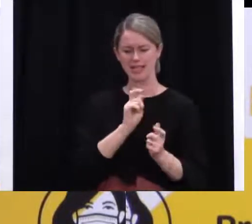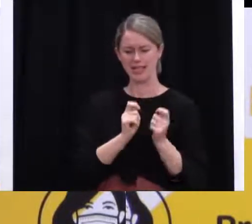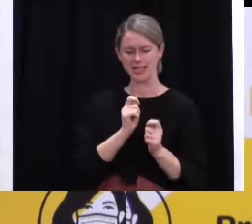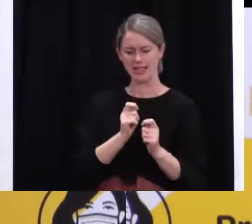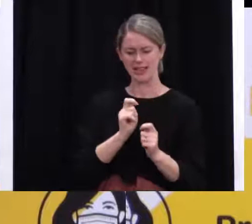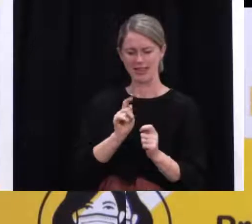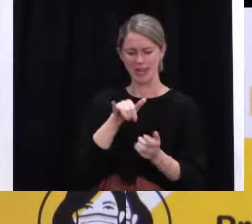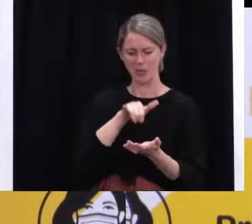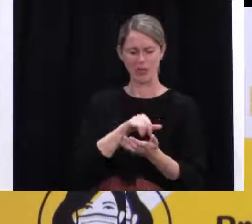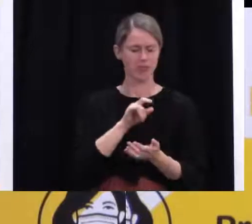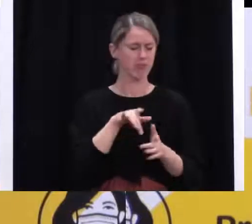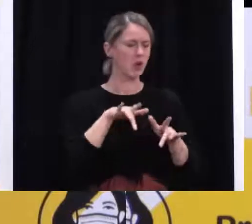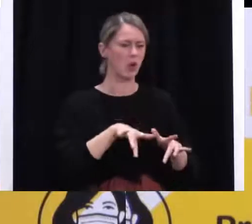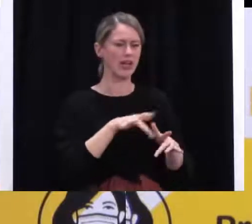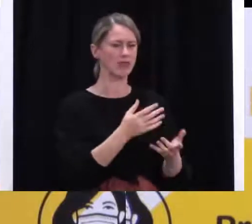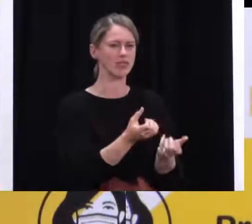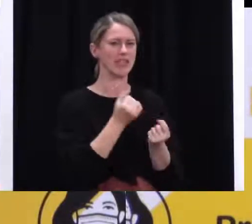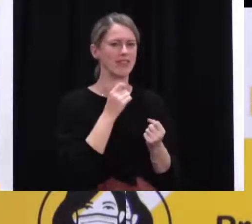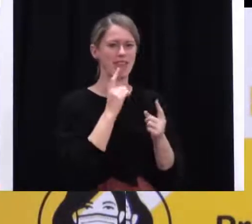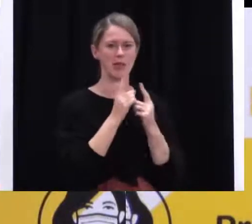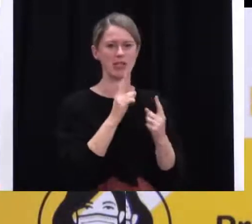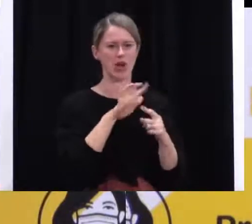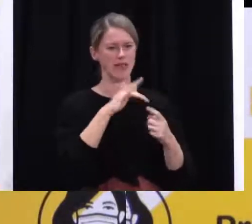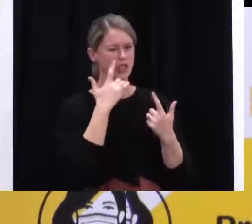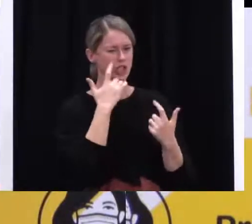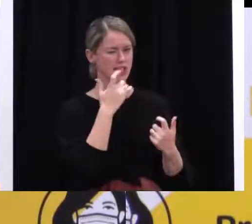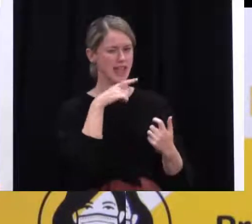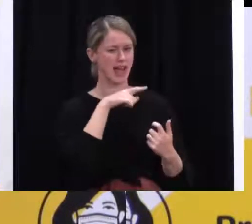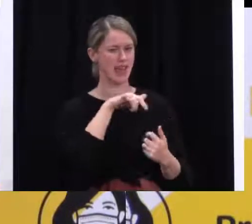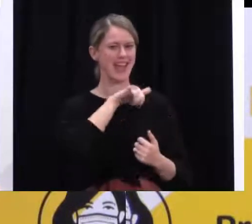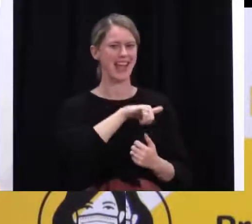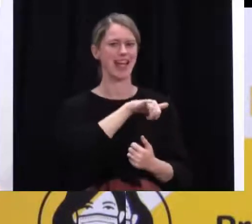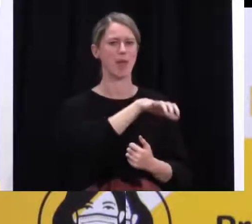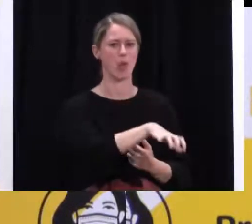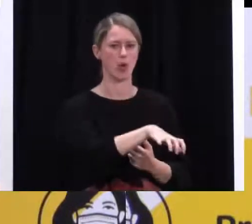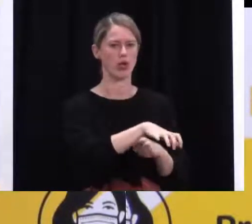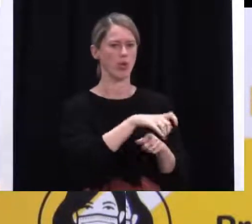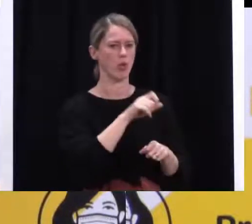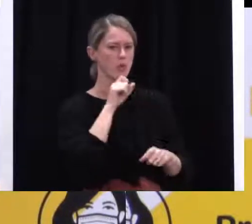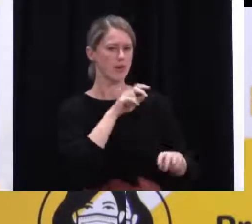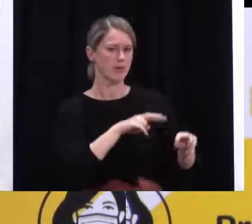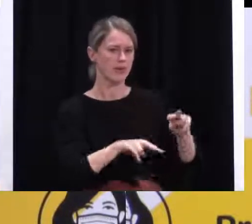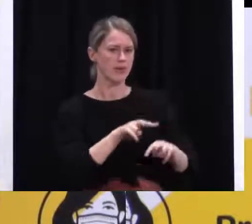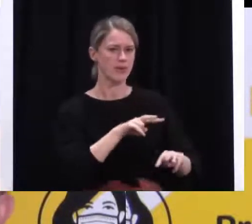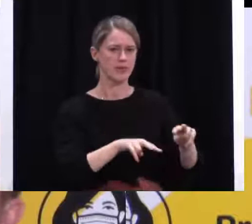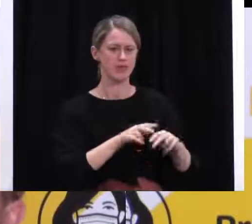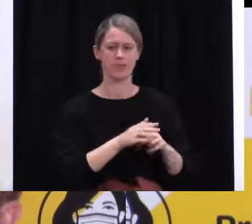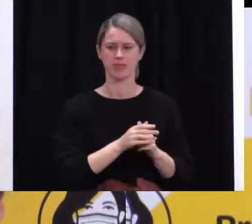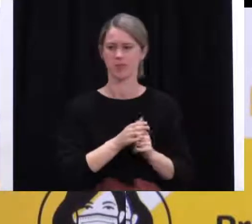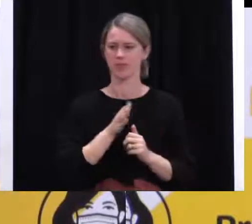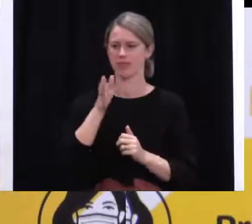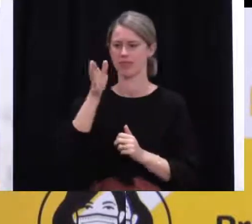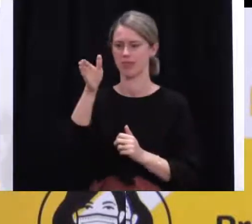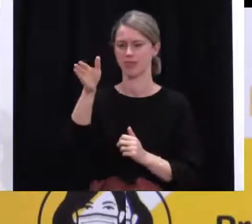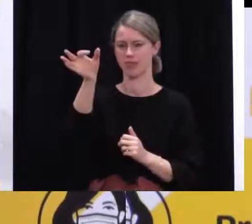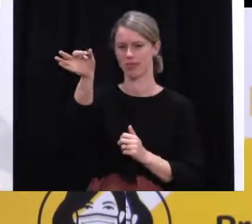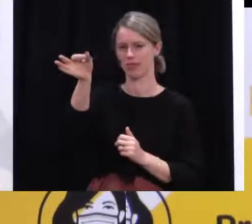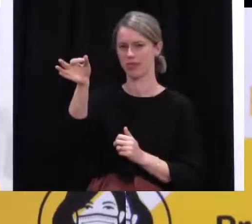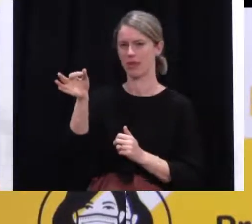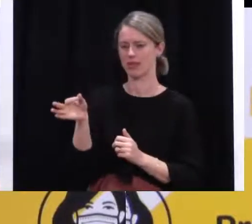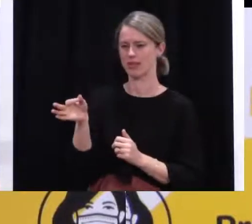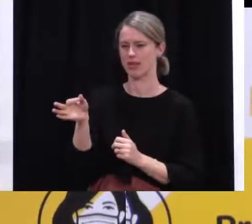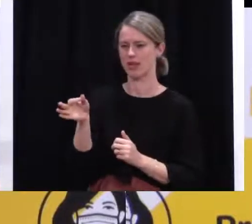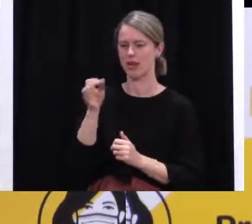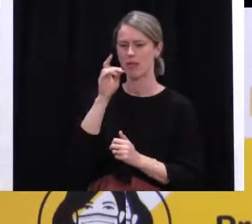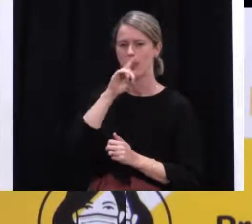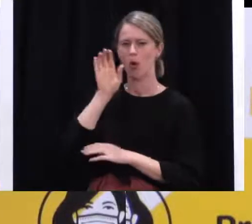had the information on the checks that were done at the airport. That is one of the things that the team will be looking very closely at. Some overseas are already expressing their